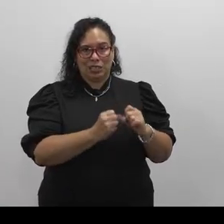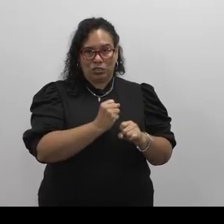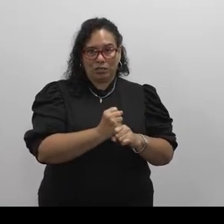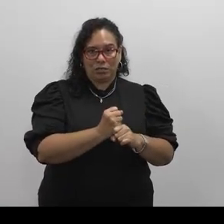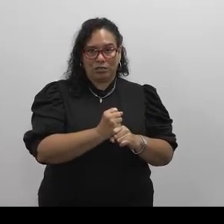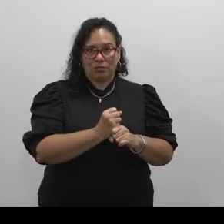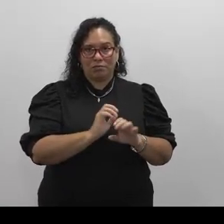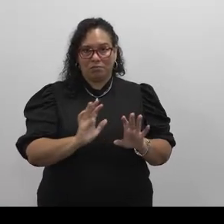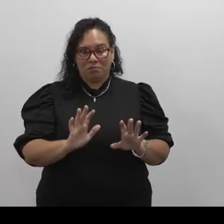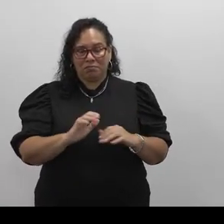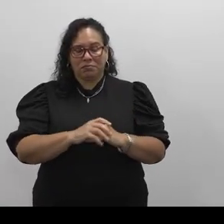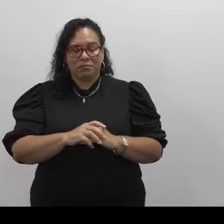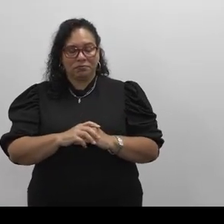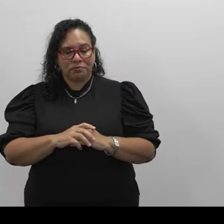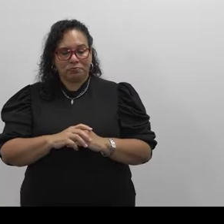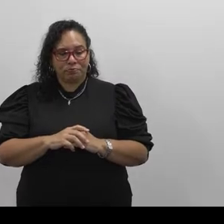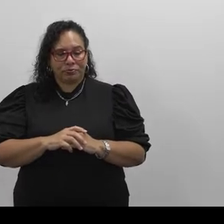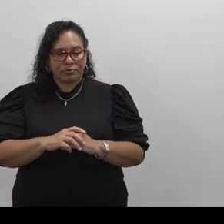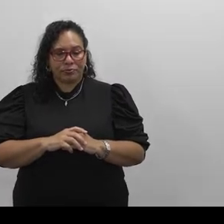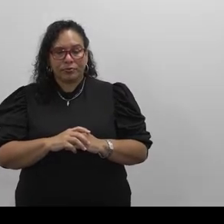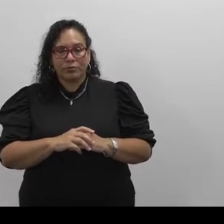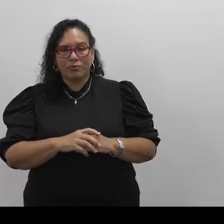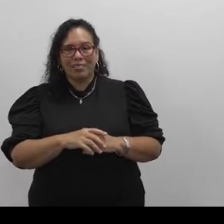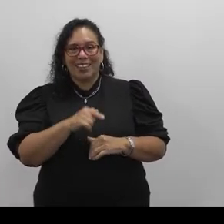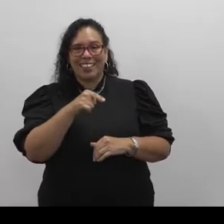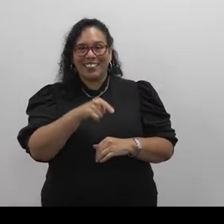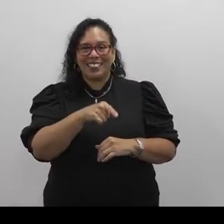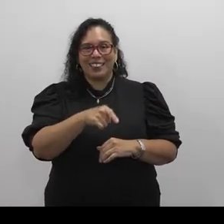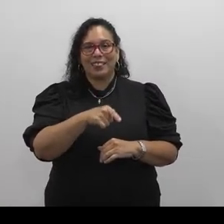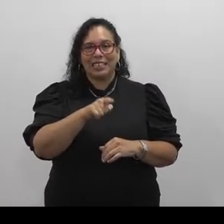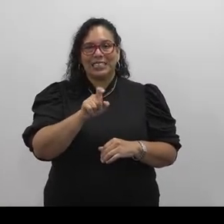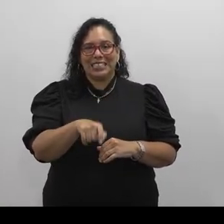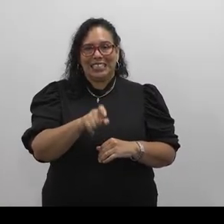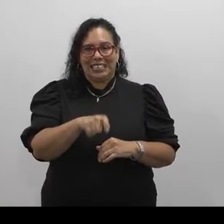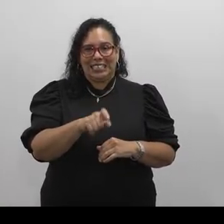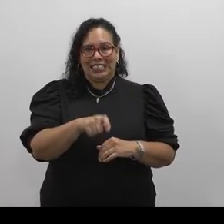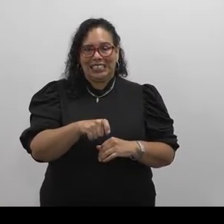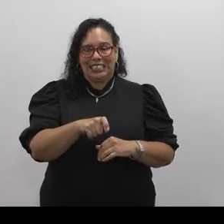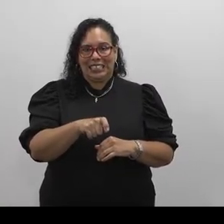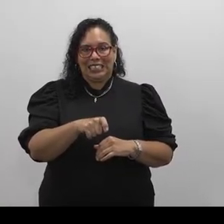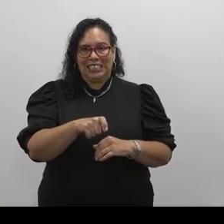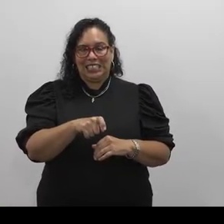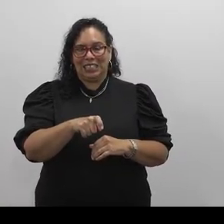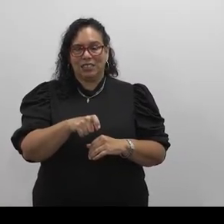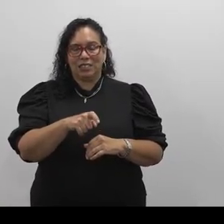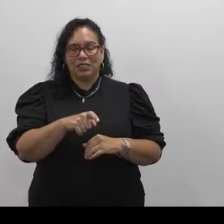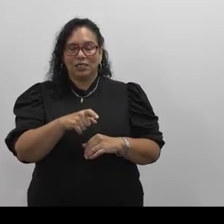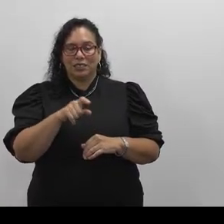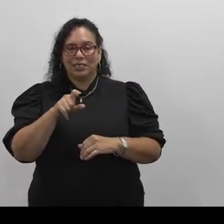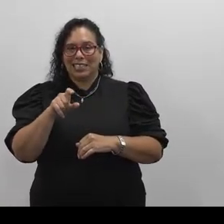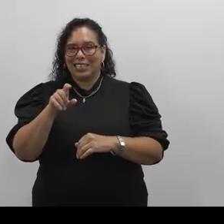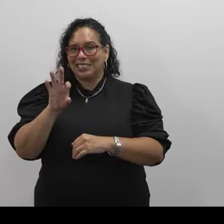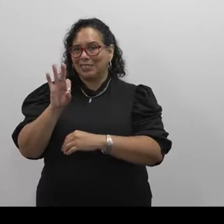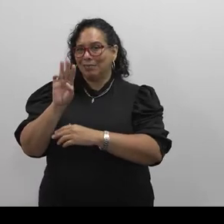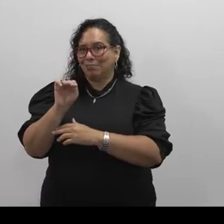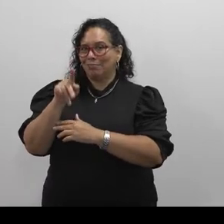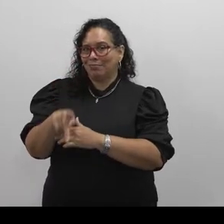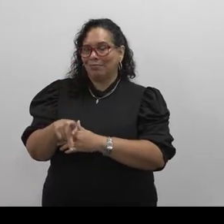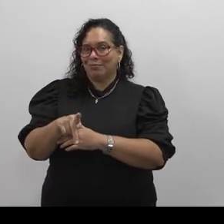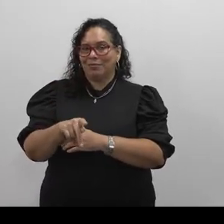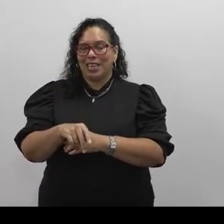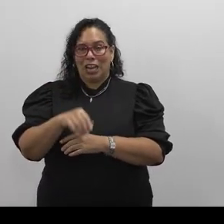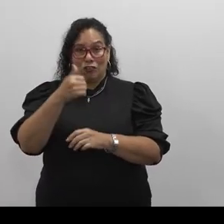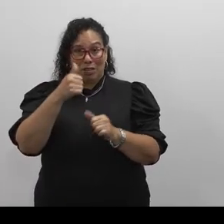with this actual need here, right? Because this need in particular not only feeds off of the master plan and each of those 10 project priority